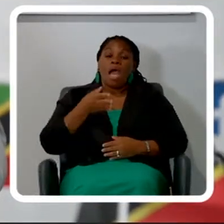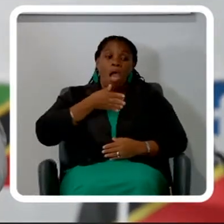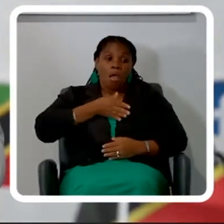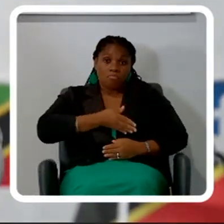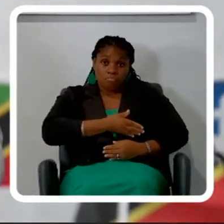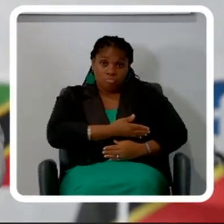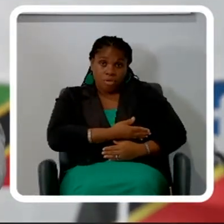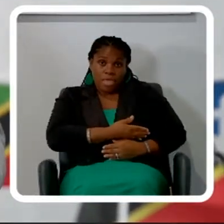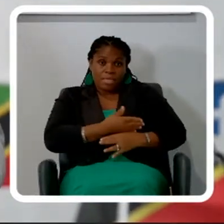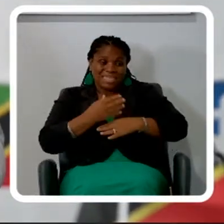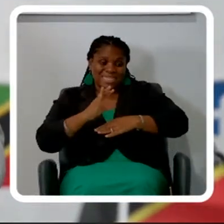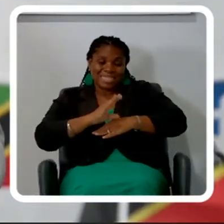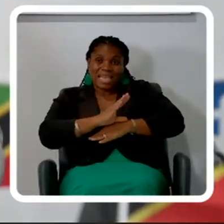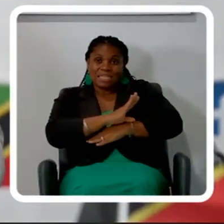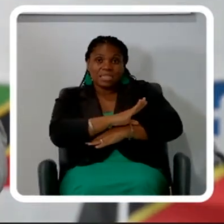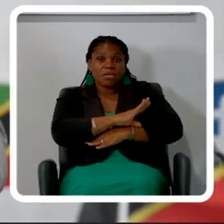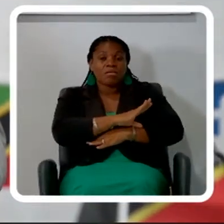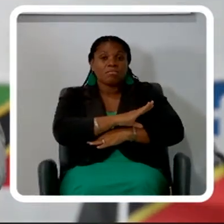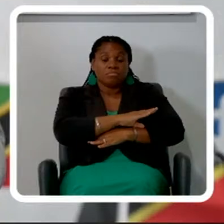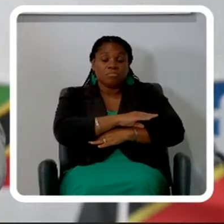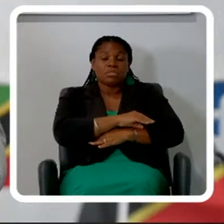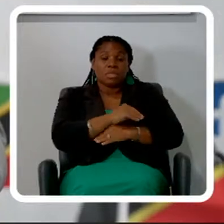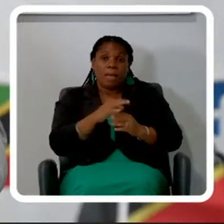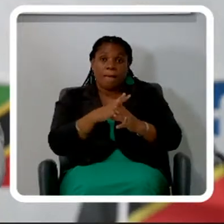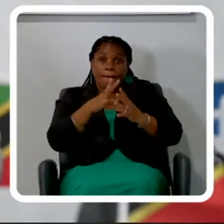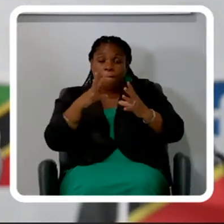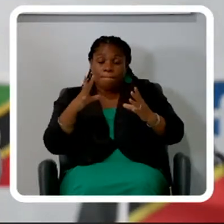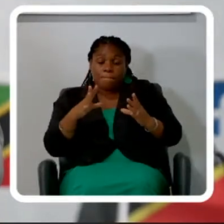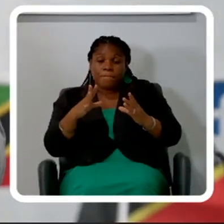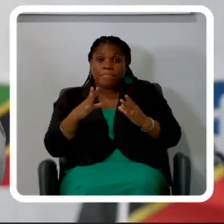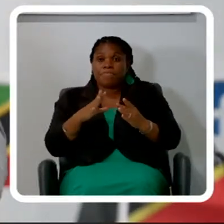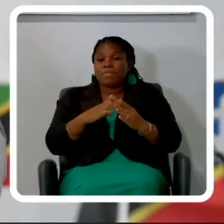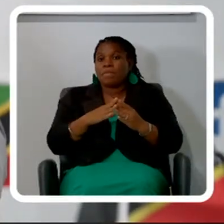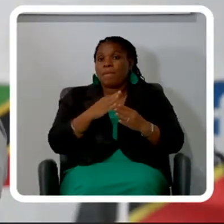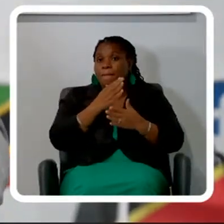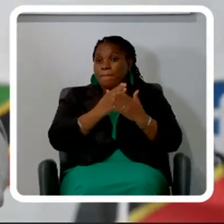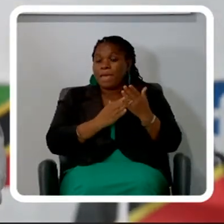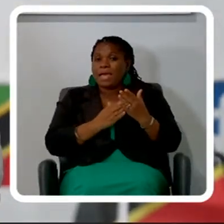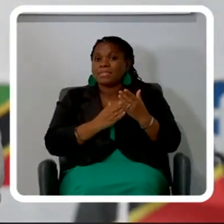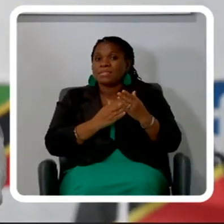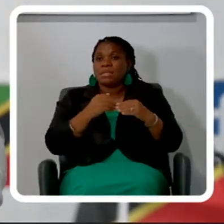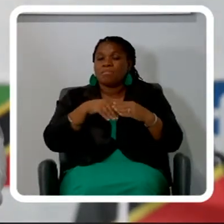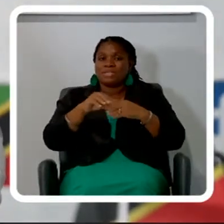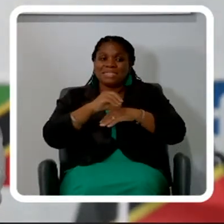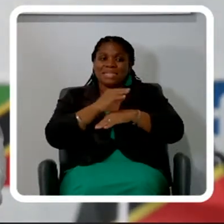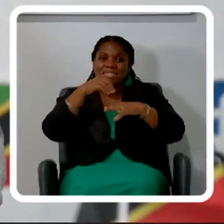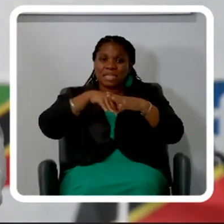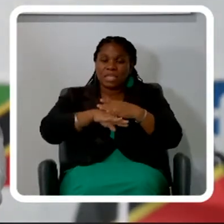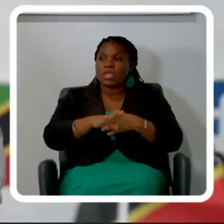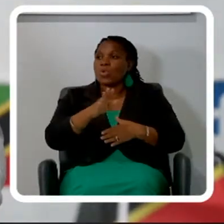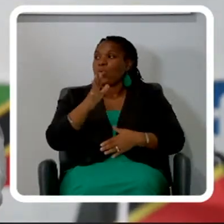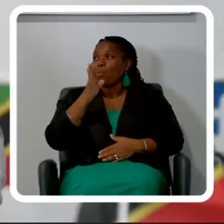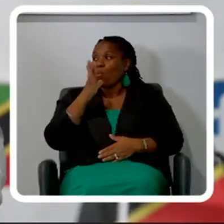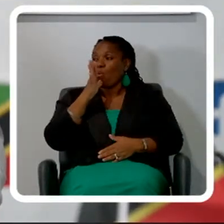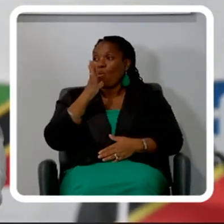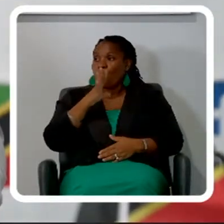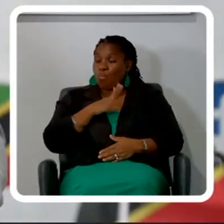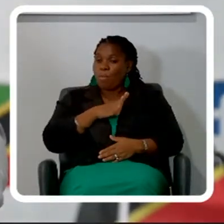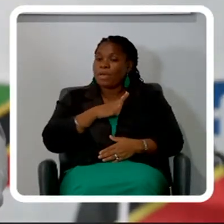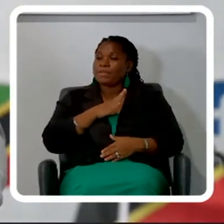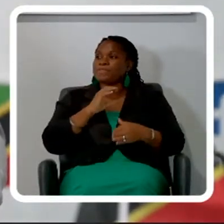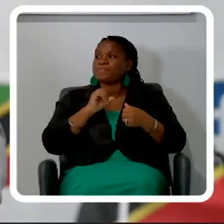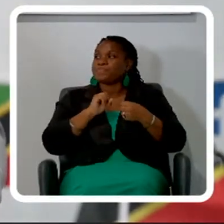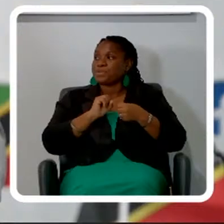women. And we know that education and screening, they help significantly. And so we